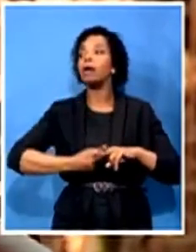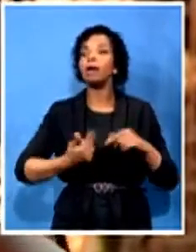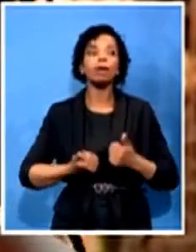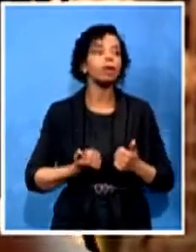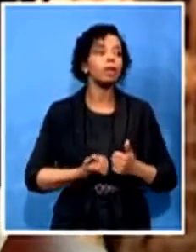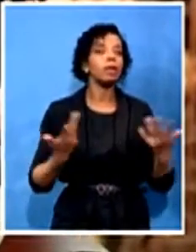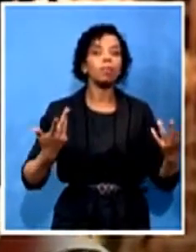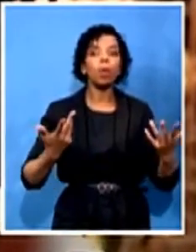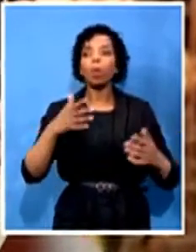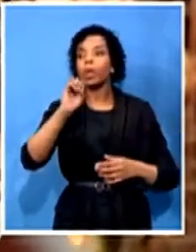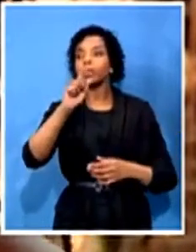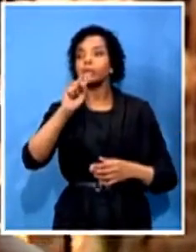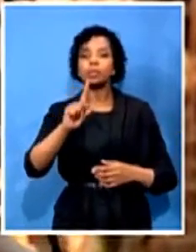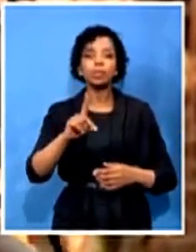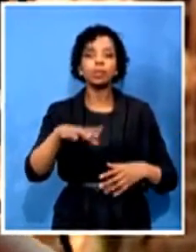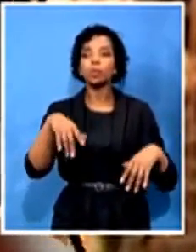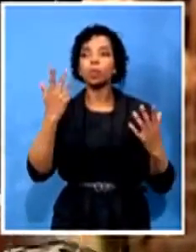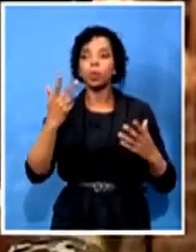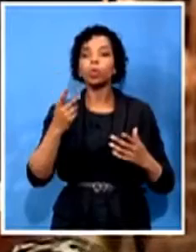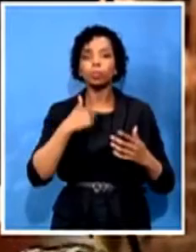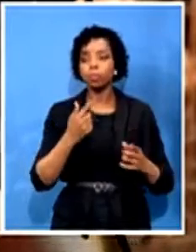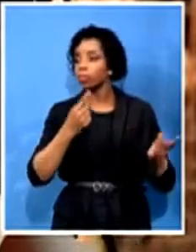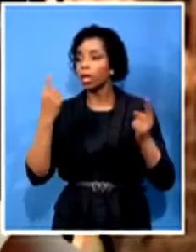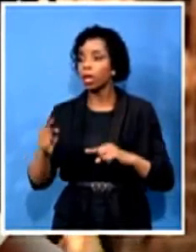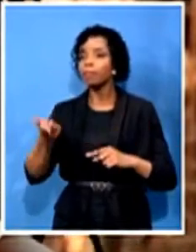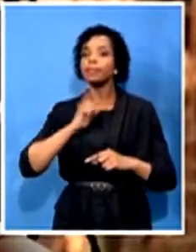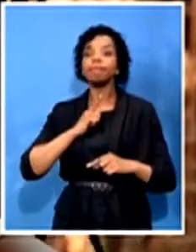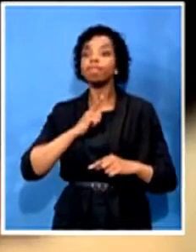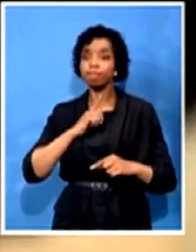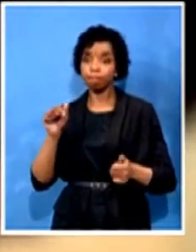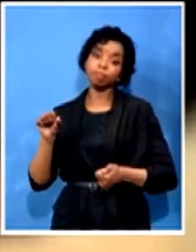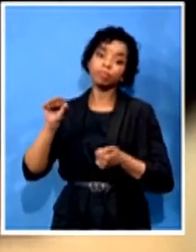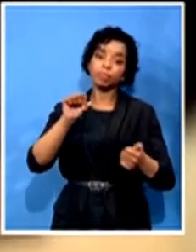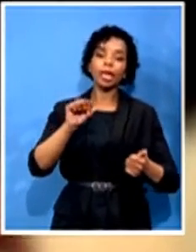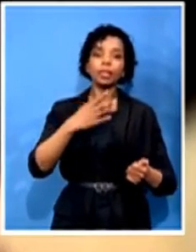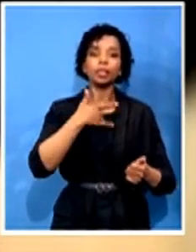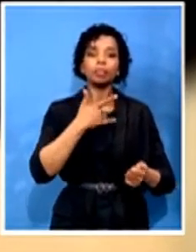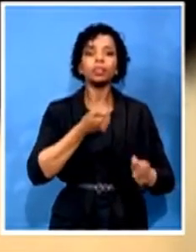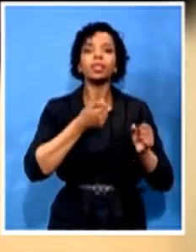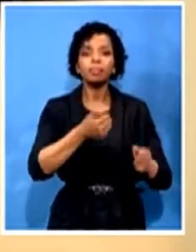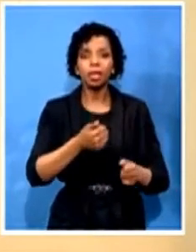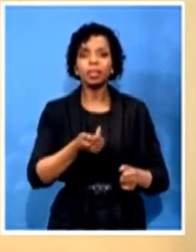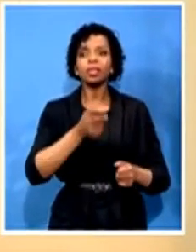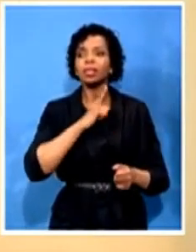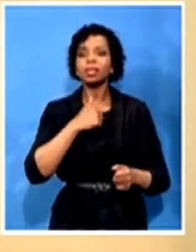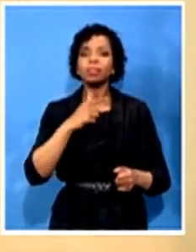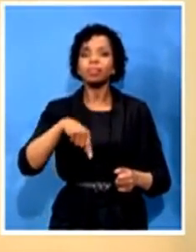back where I came from. Yet they were the same ones telling me to go and work for them.